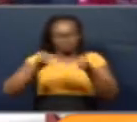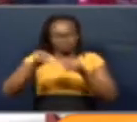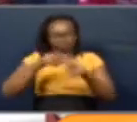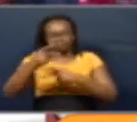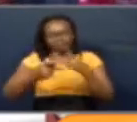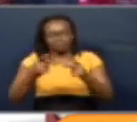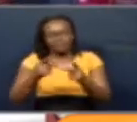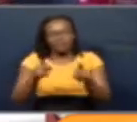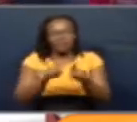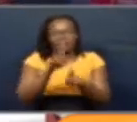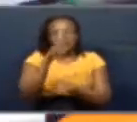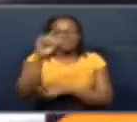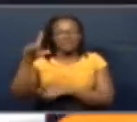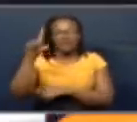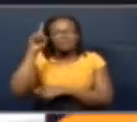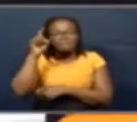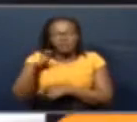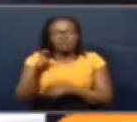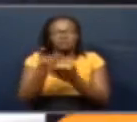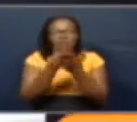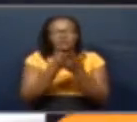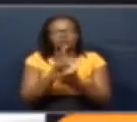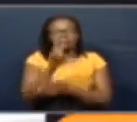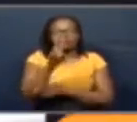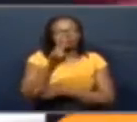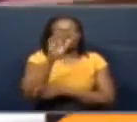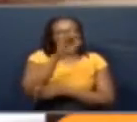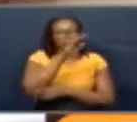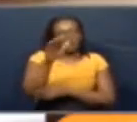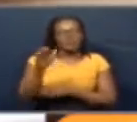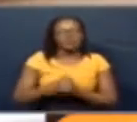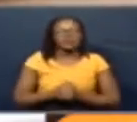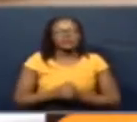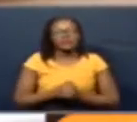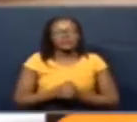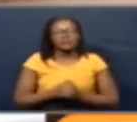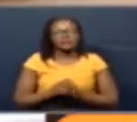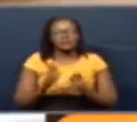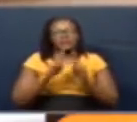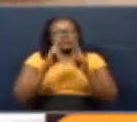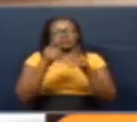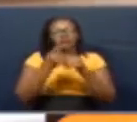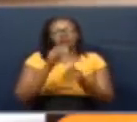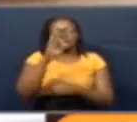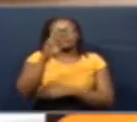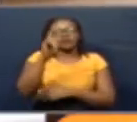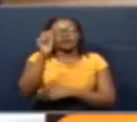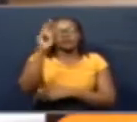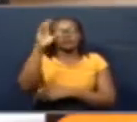must be deliberated on by the two chambers of Parliament. Francis Gashuri, Citizen Live at 9.